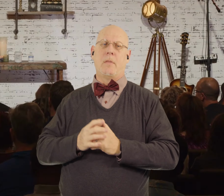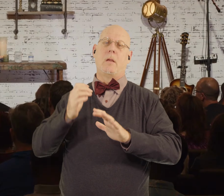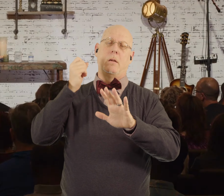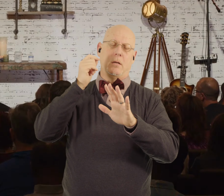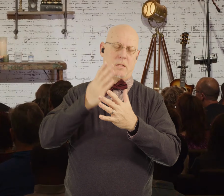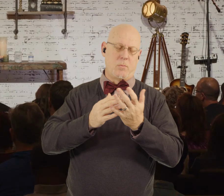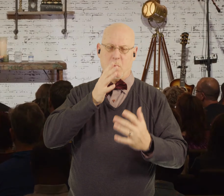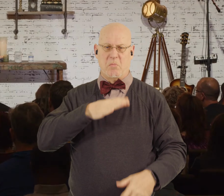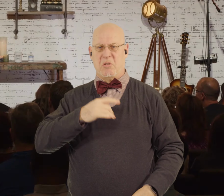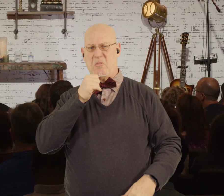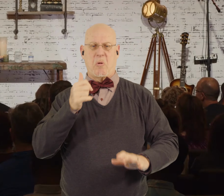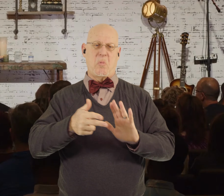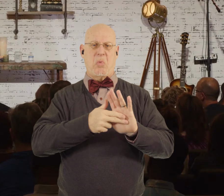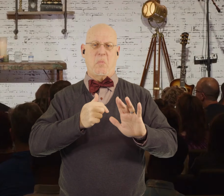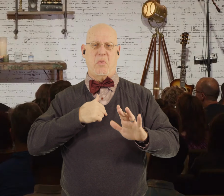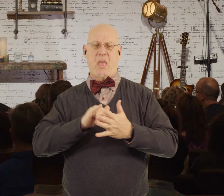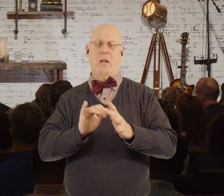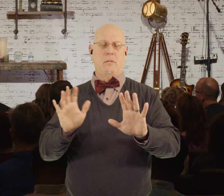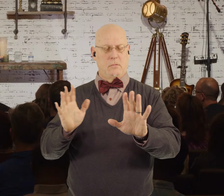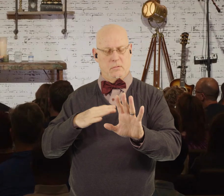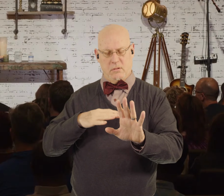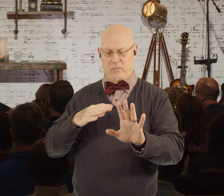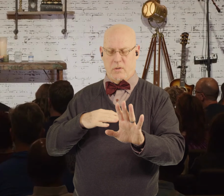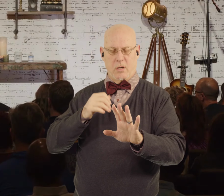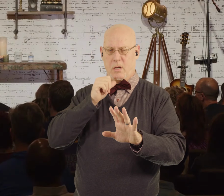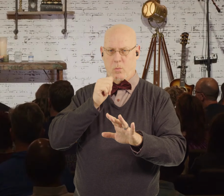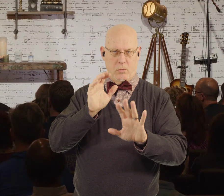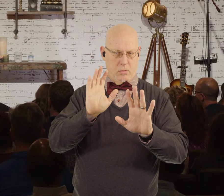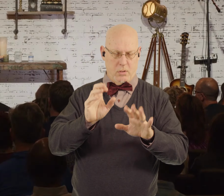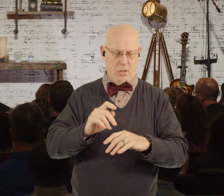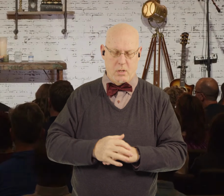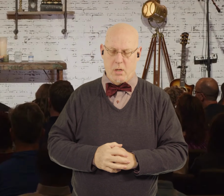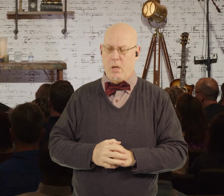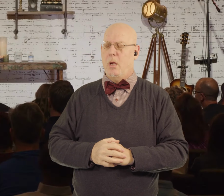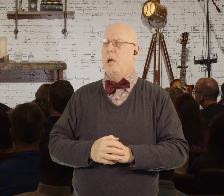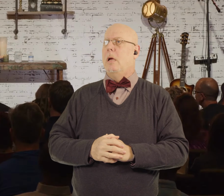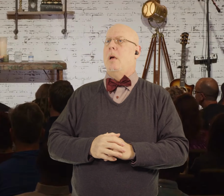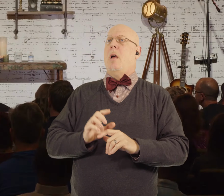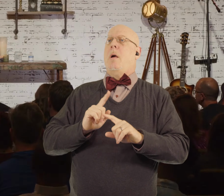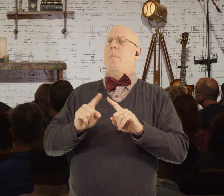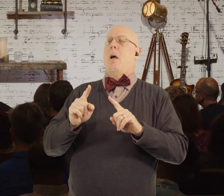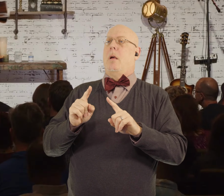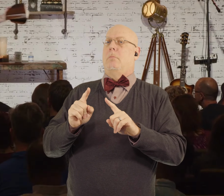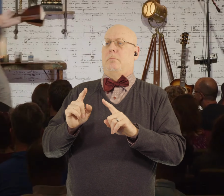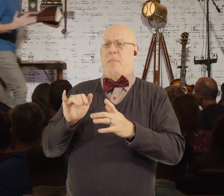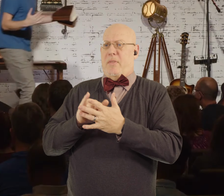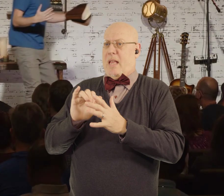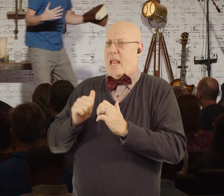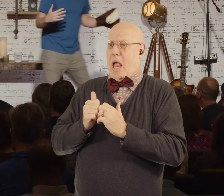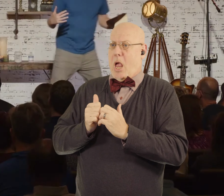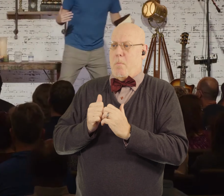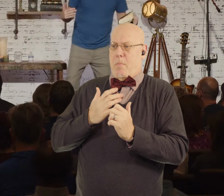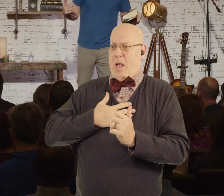fragility. Okay? And I get there's some of you ladies who are like, don't classify me like, and that's fine. Believe me, I won't. Okay?